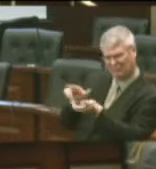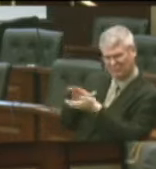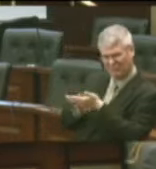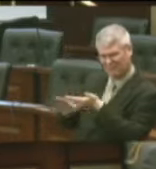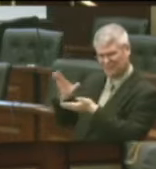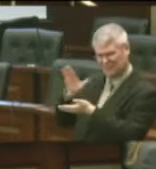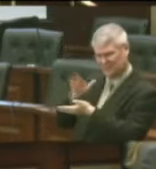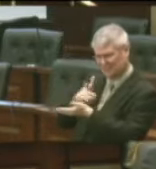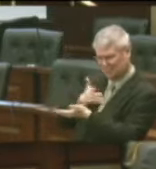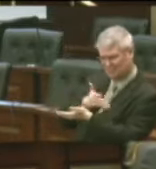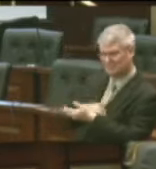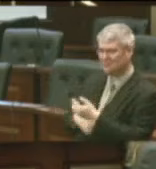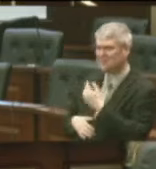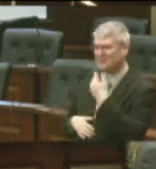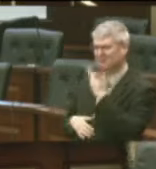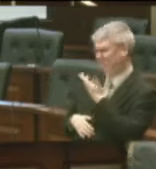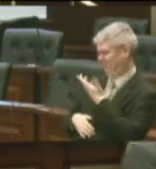got